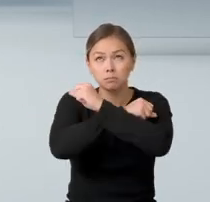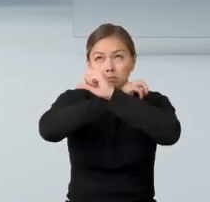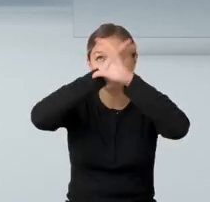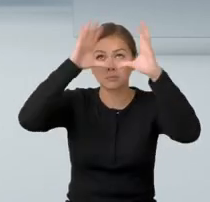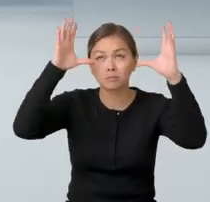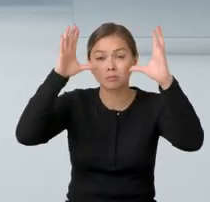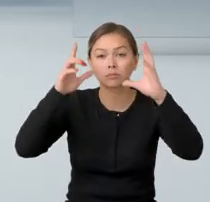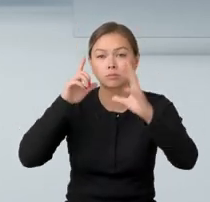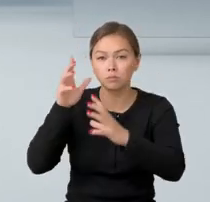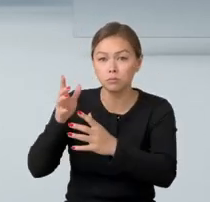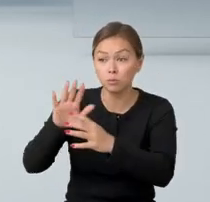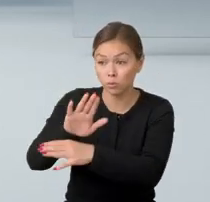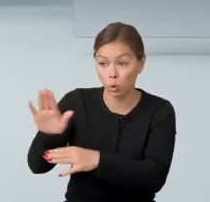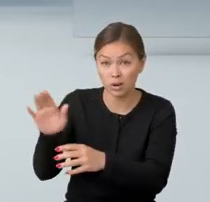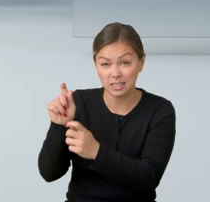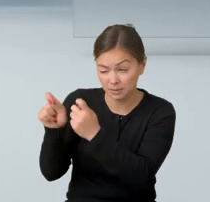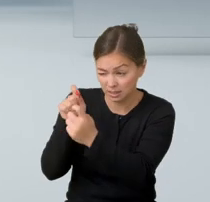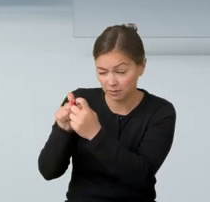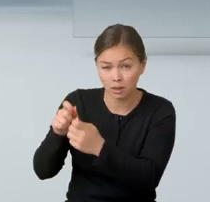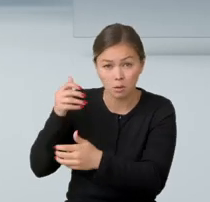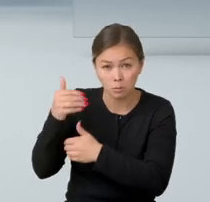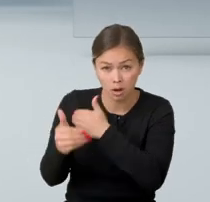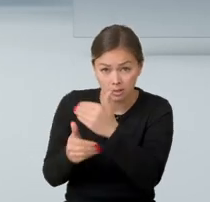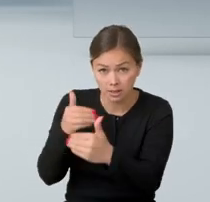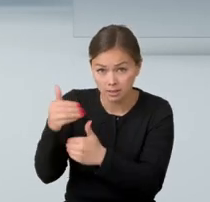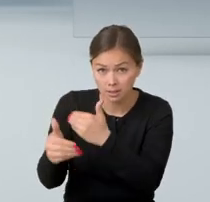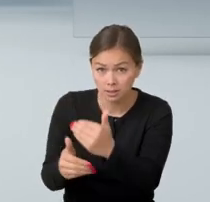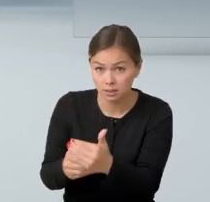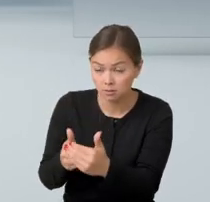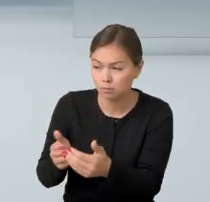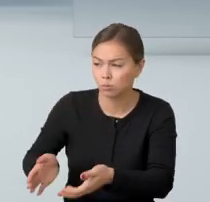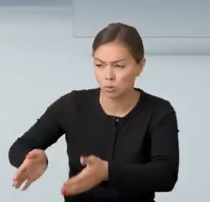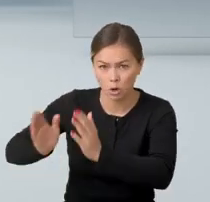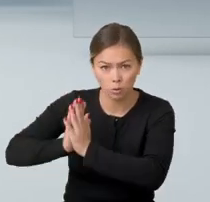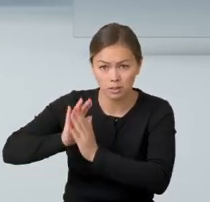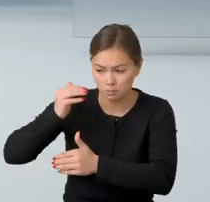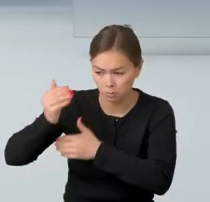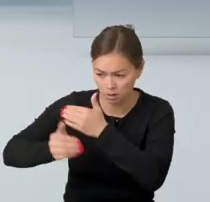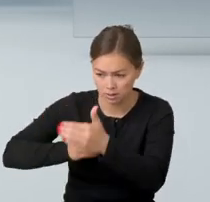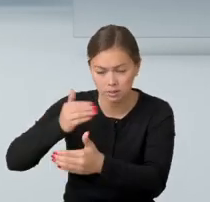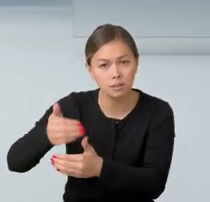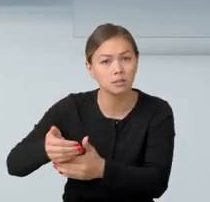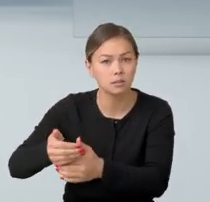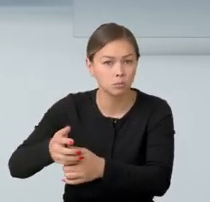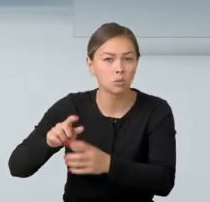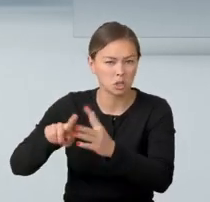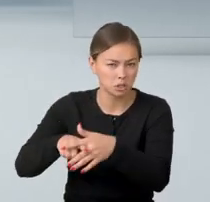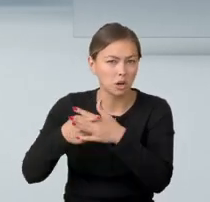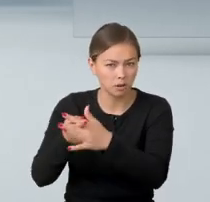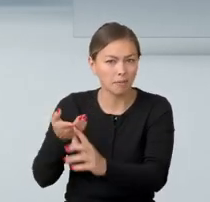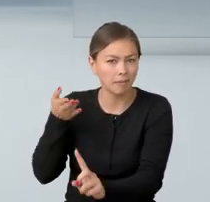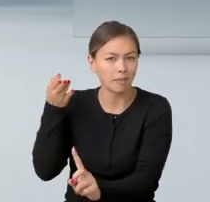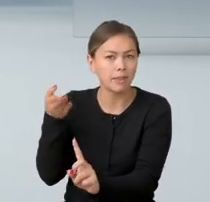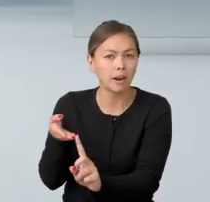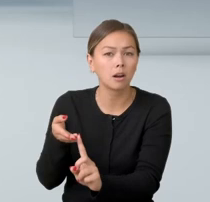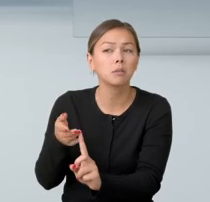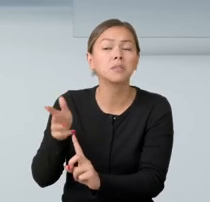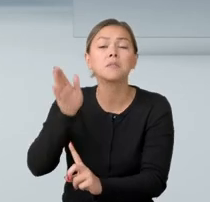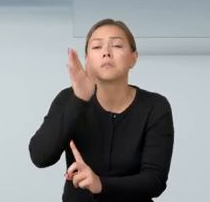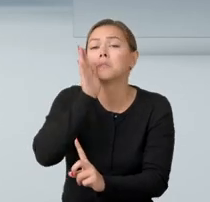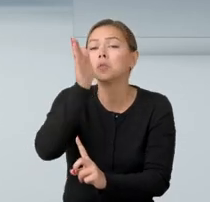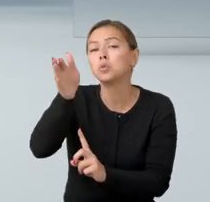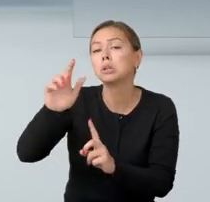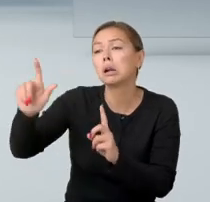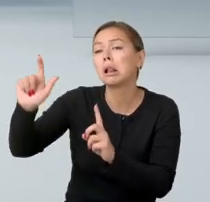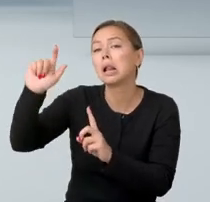so considering that we start with your specific process request process but you can move on in the